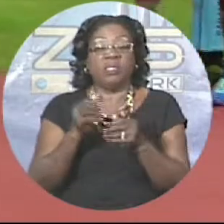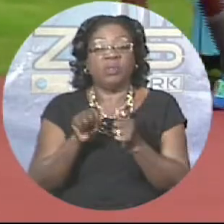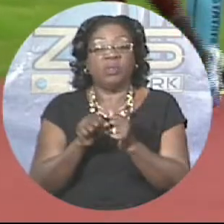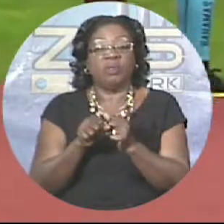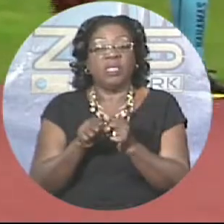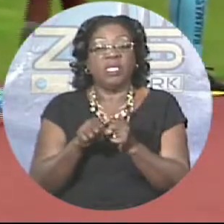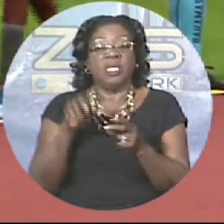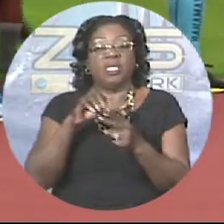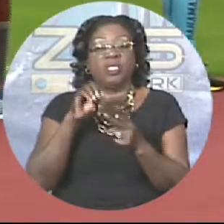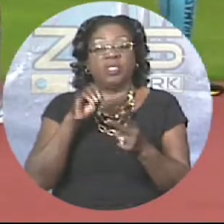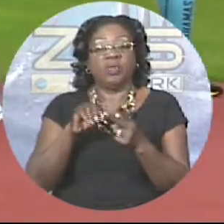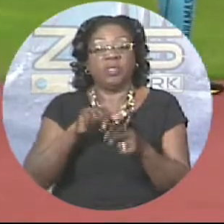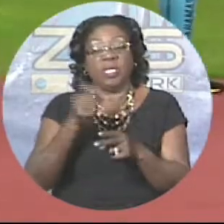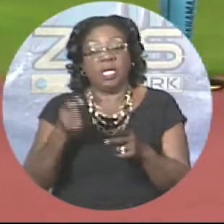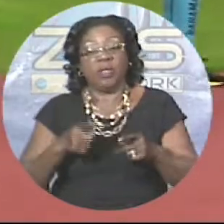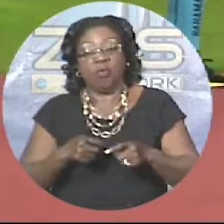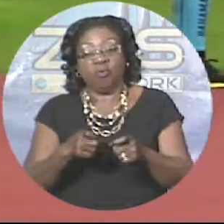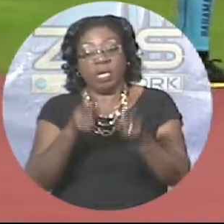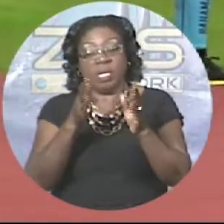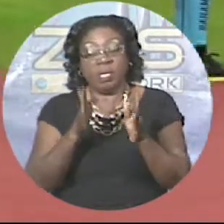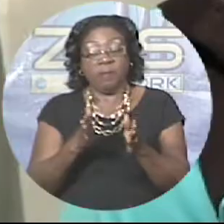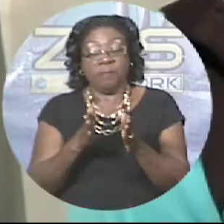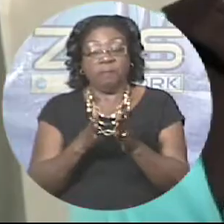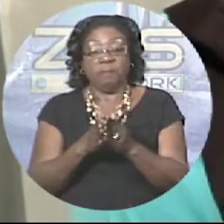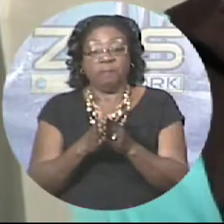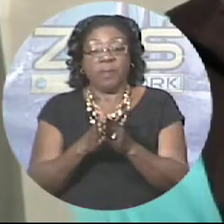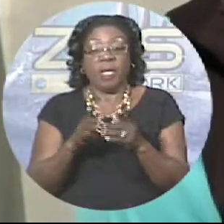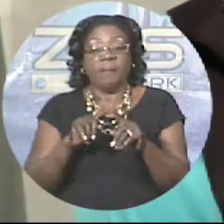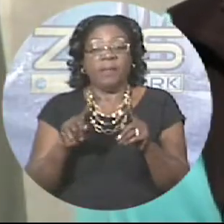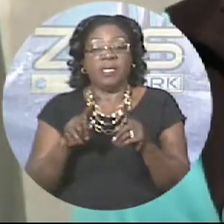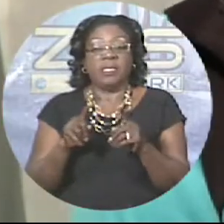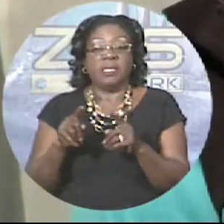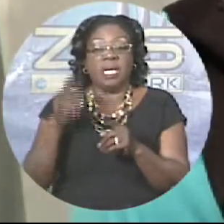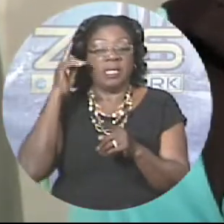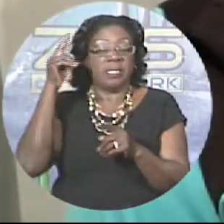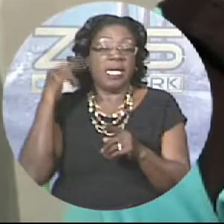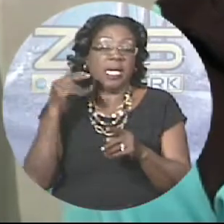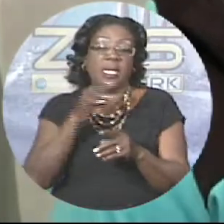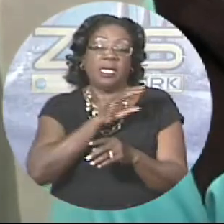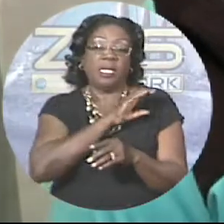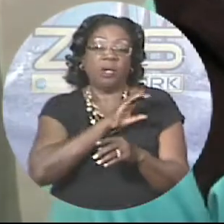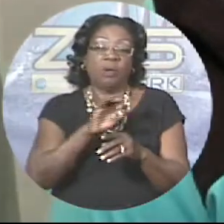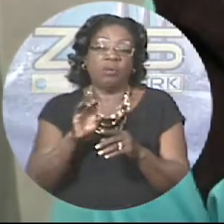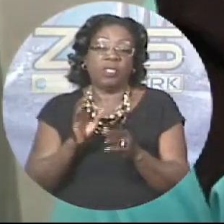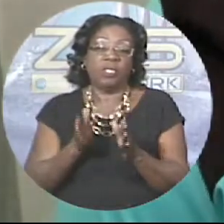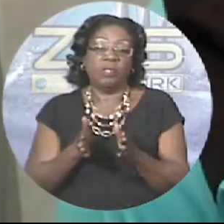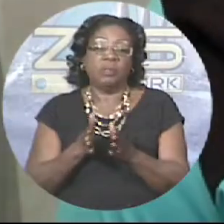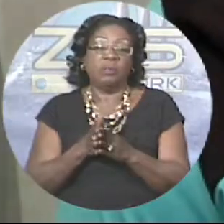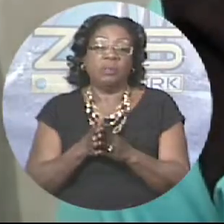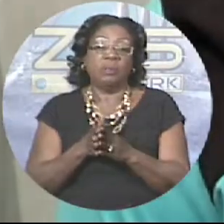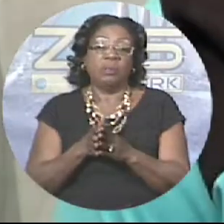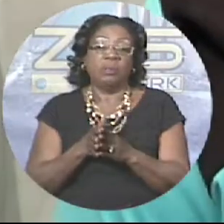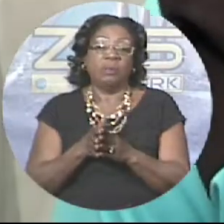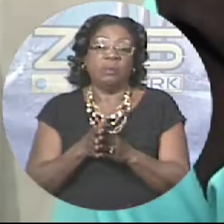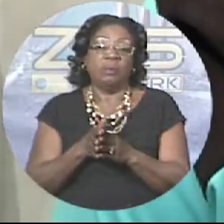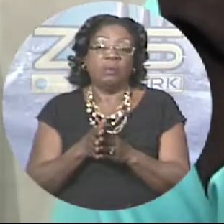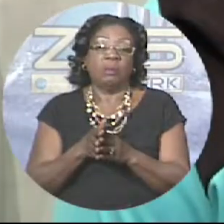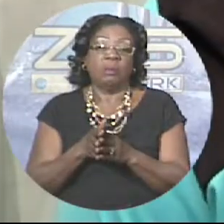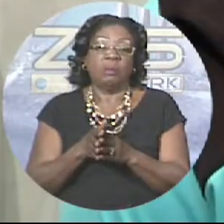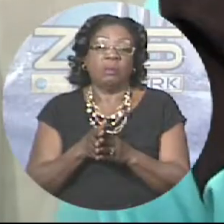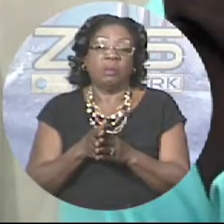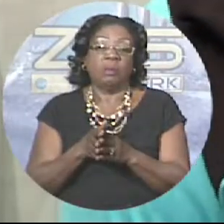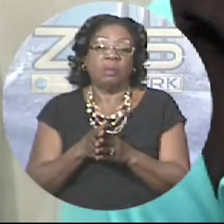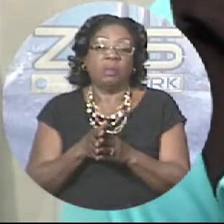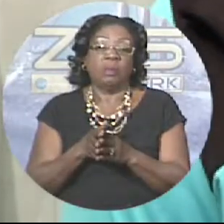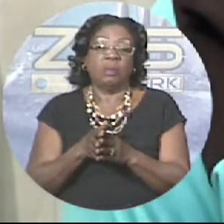executive problem now to deal with. But as a head coach, and I told him as a head coach, I'm requesting that you run. And if you